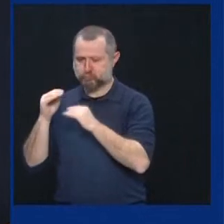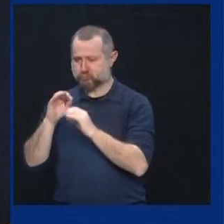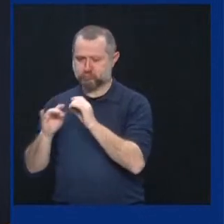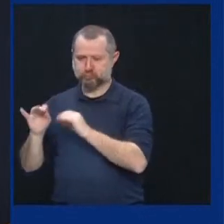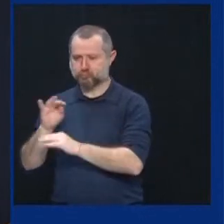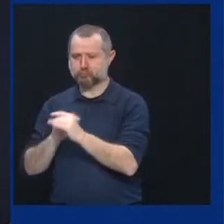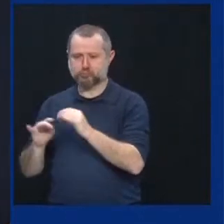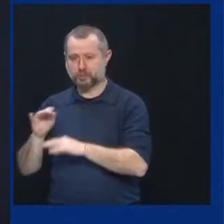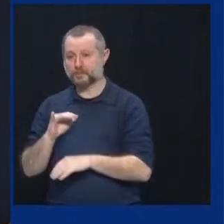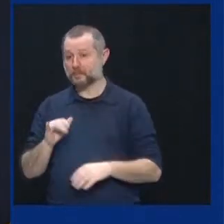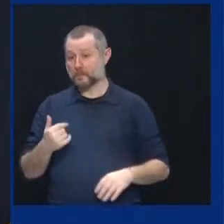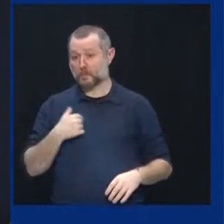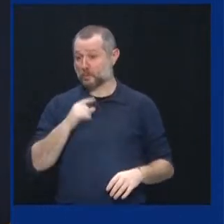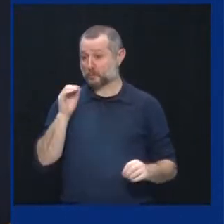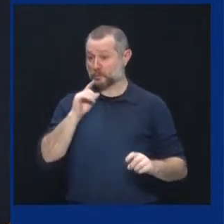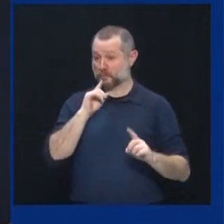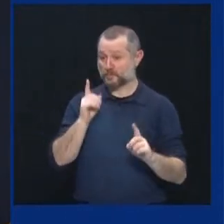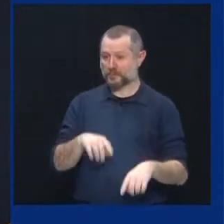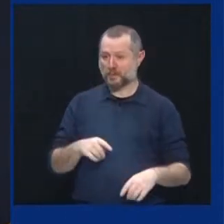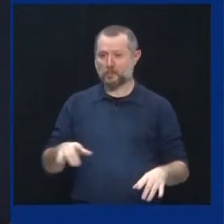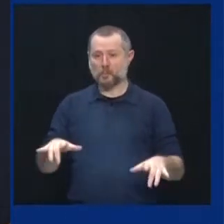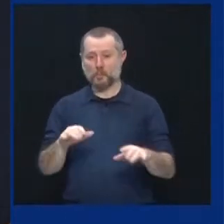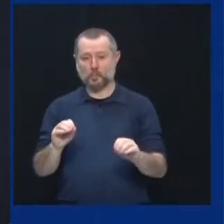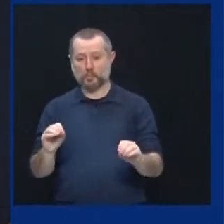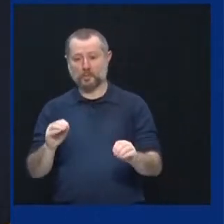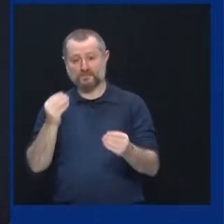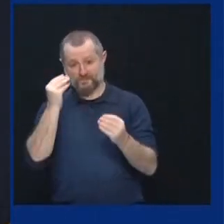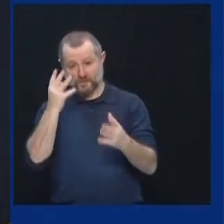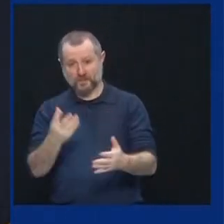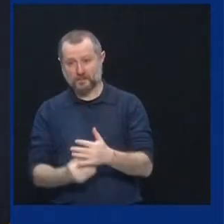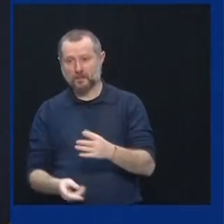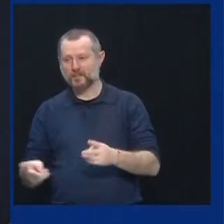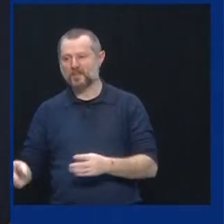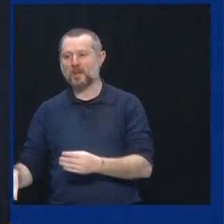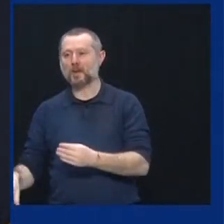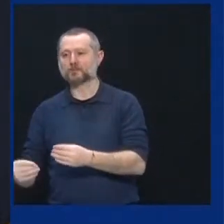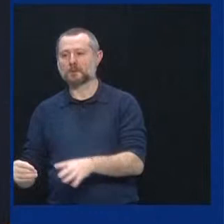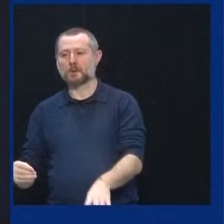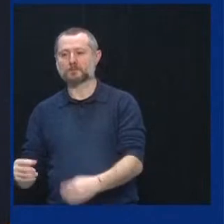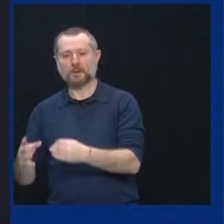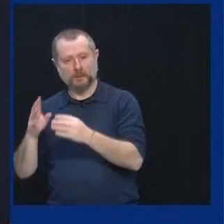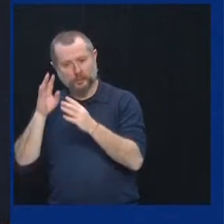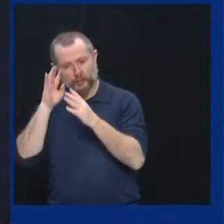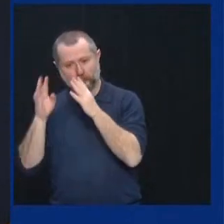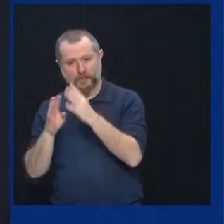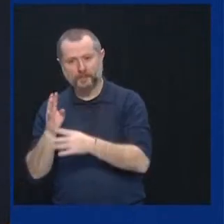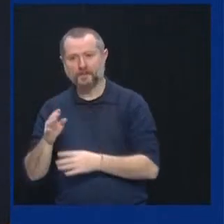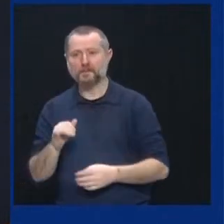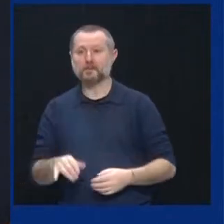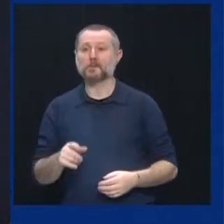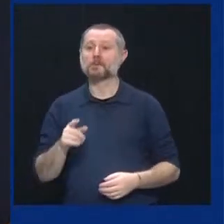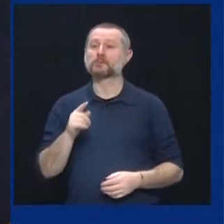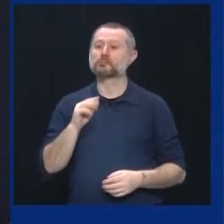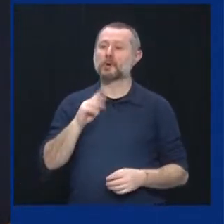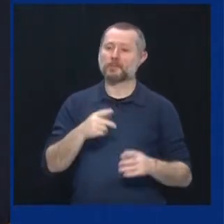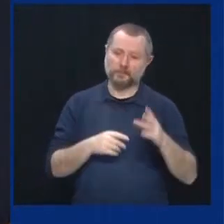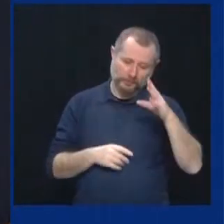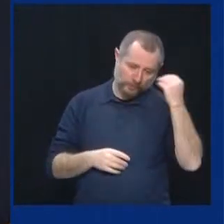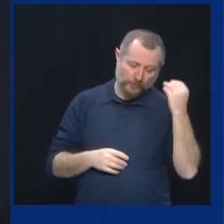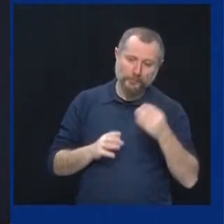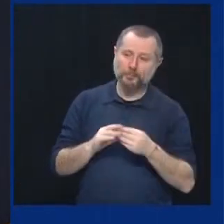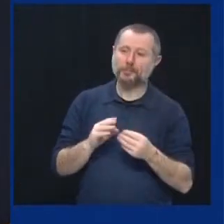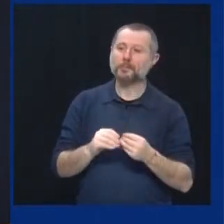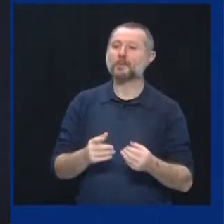void, and then people can add their own theories, right? So Donald Trump adds a theory, everybody adds a